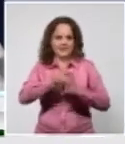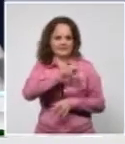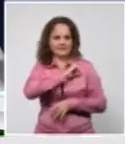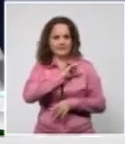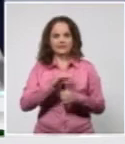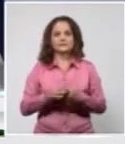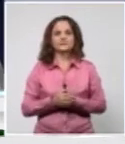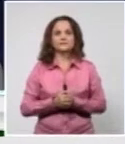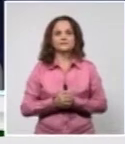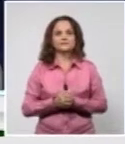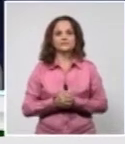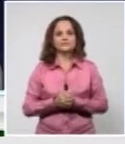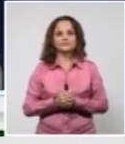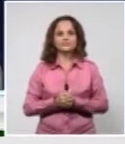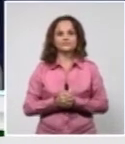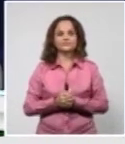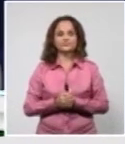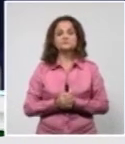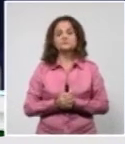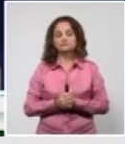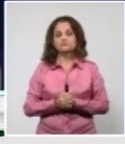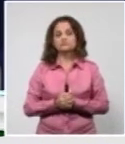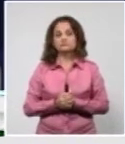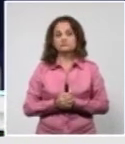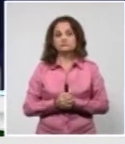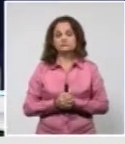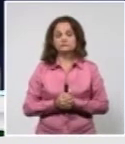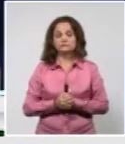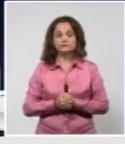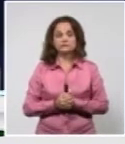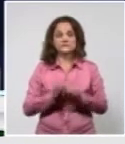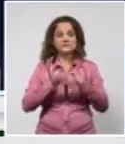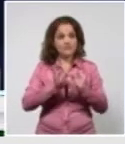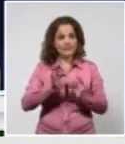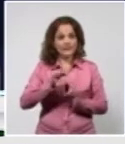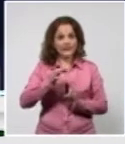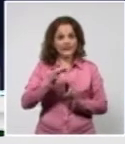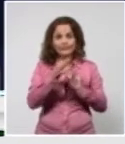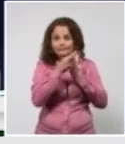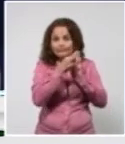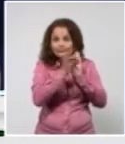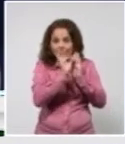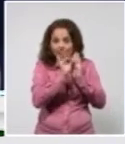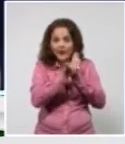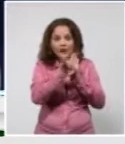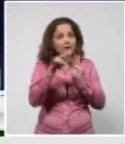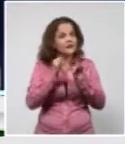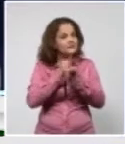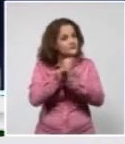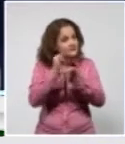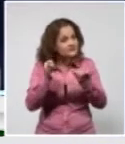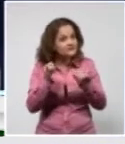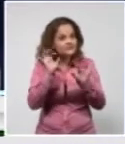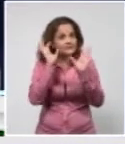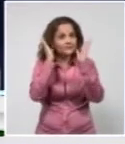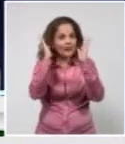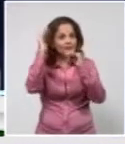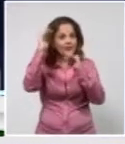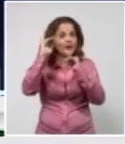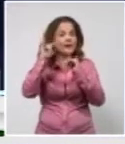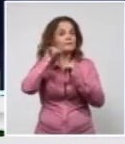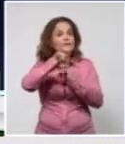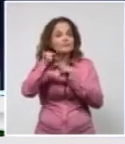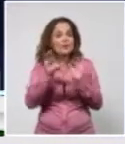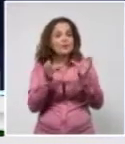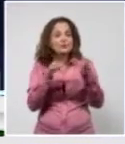over the last 15 days whose source of infection is being investigated. As I mentioned, none of the patients contracted